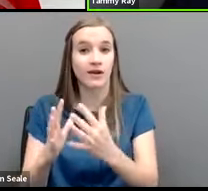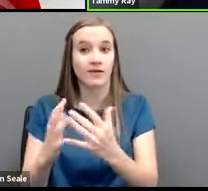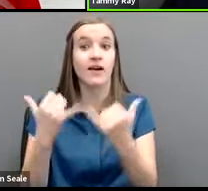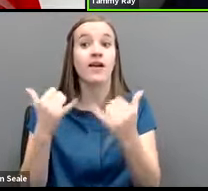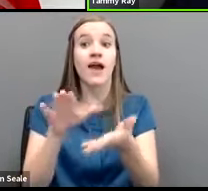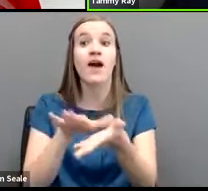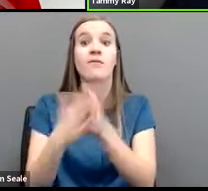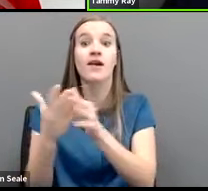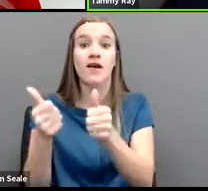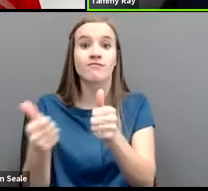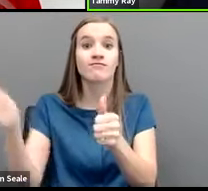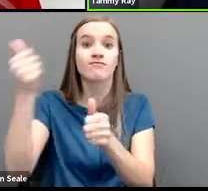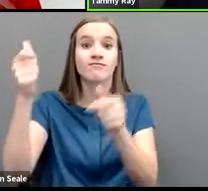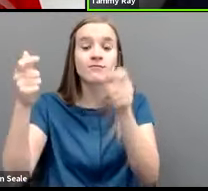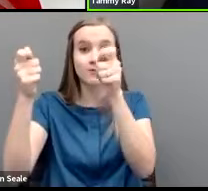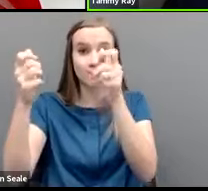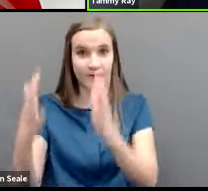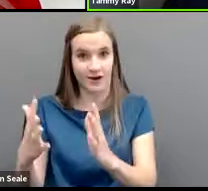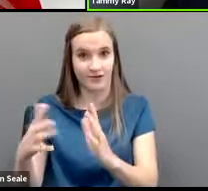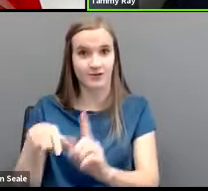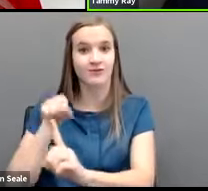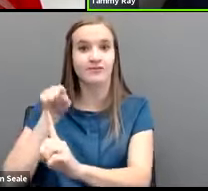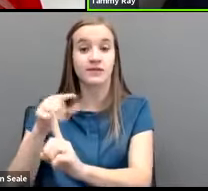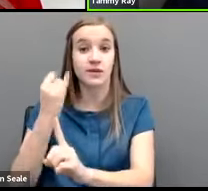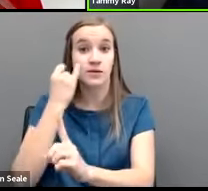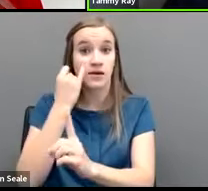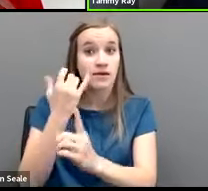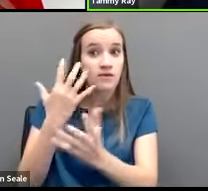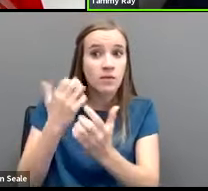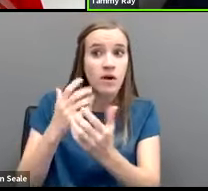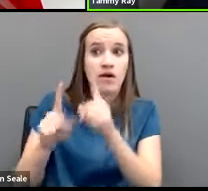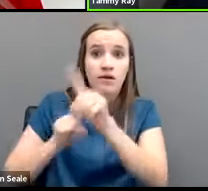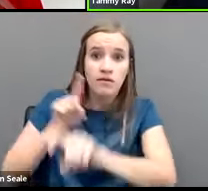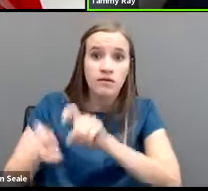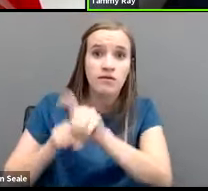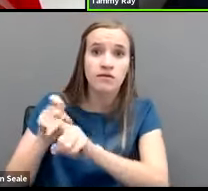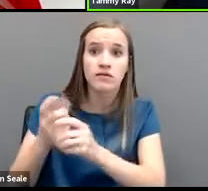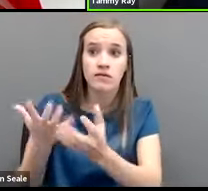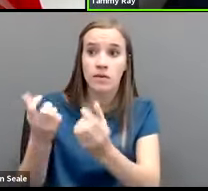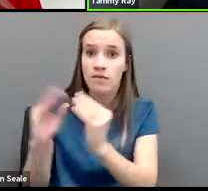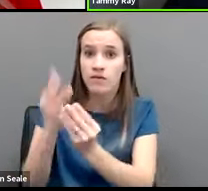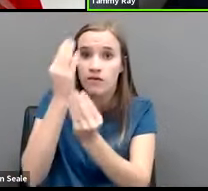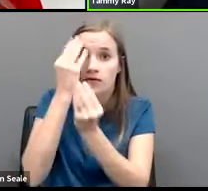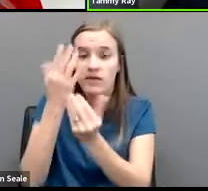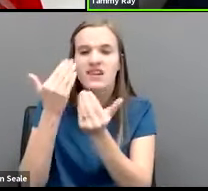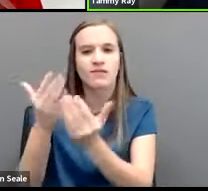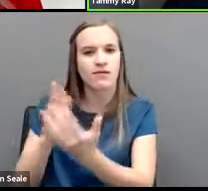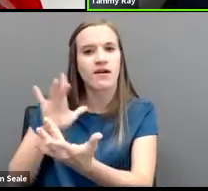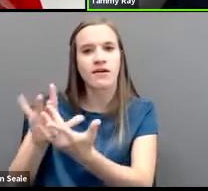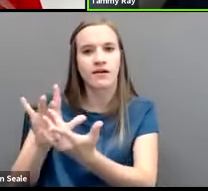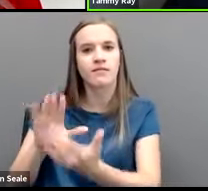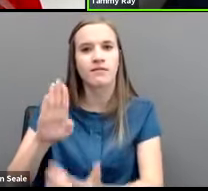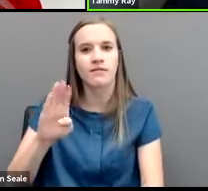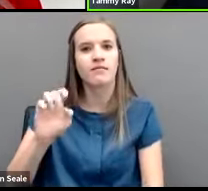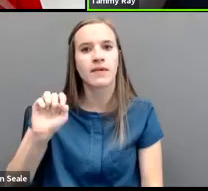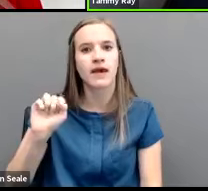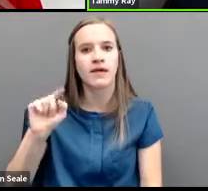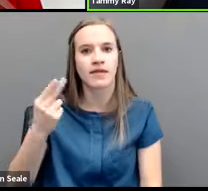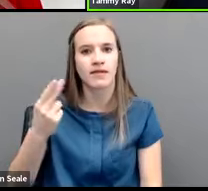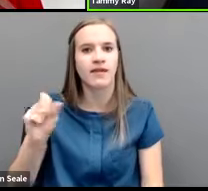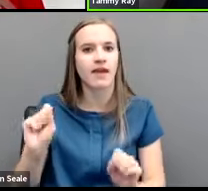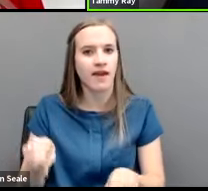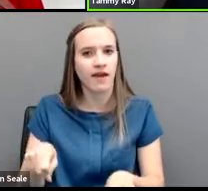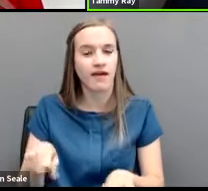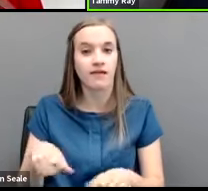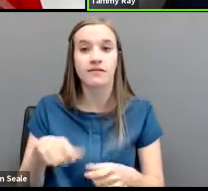and they can call her directly to find out more information or to even just fill out an